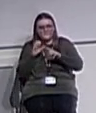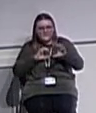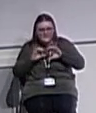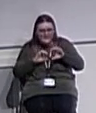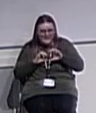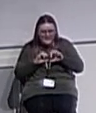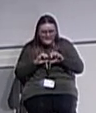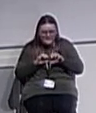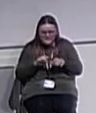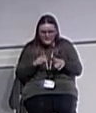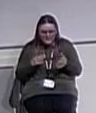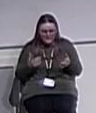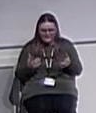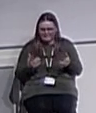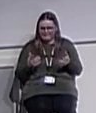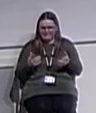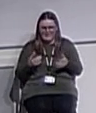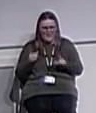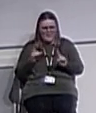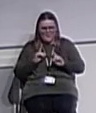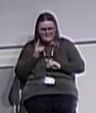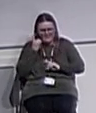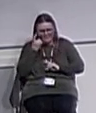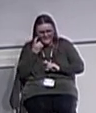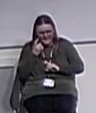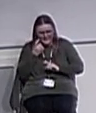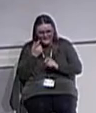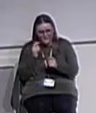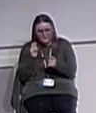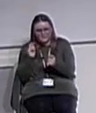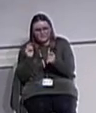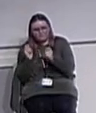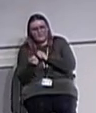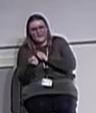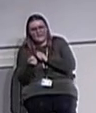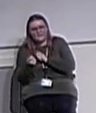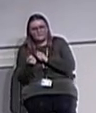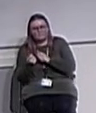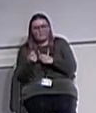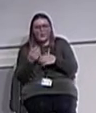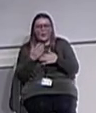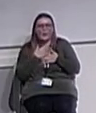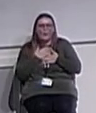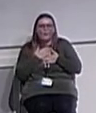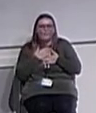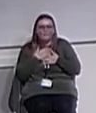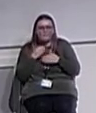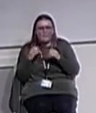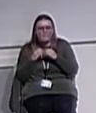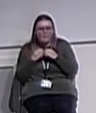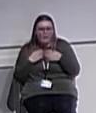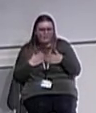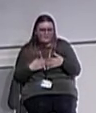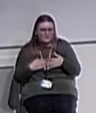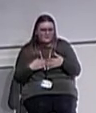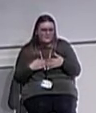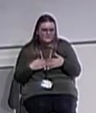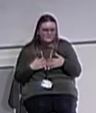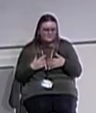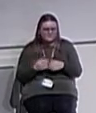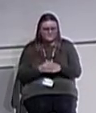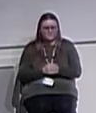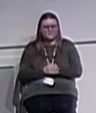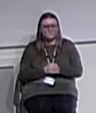thinking? And chemistry. And then I came to love biology and thought, yeah, biology is applied chemistry, isn't it? It's much more interesting,